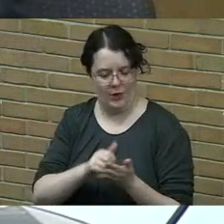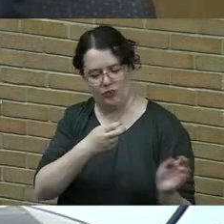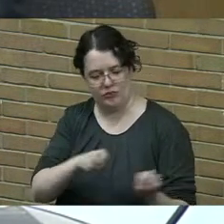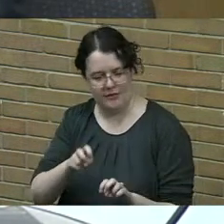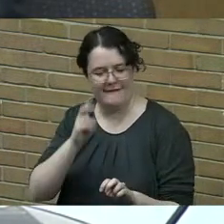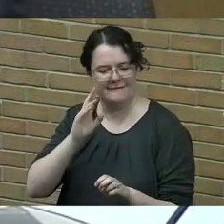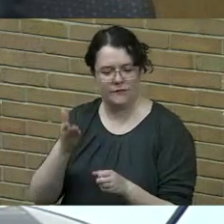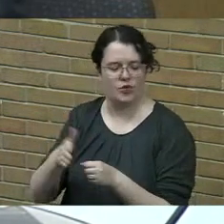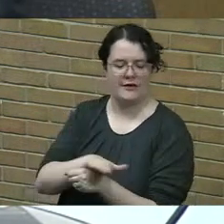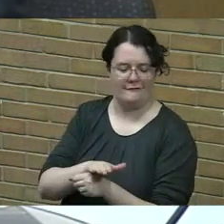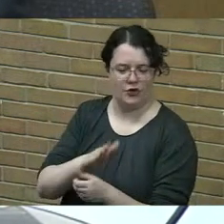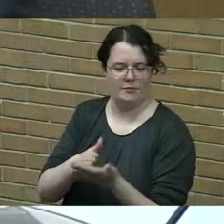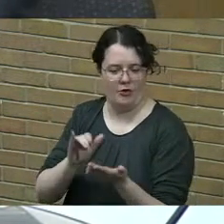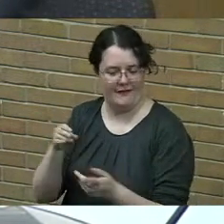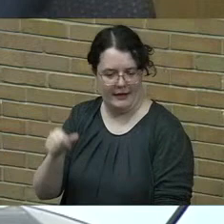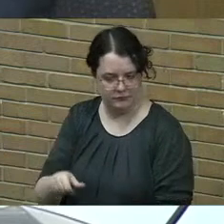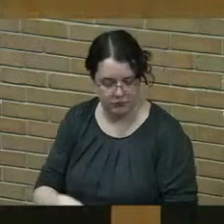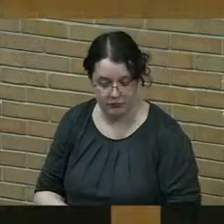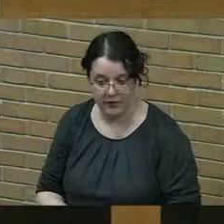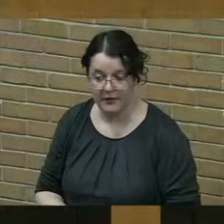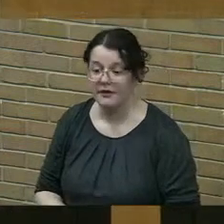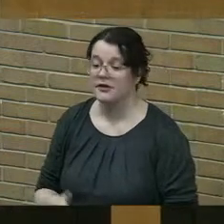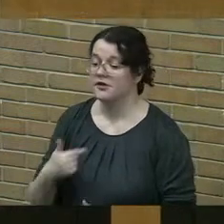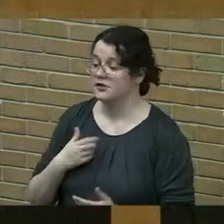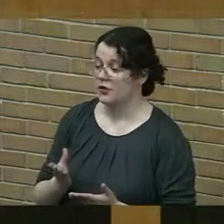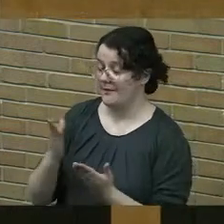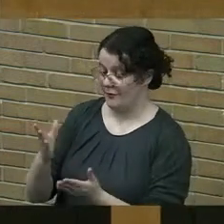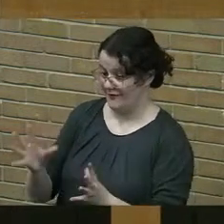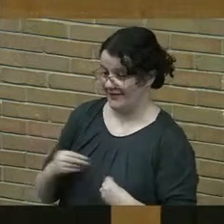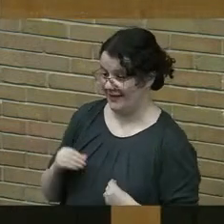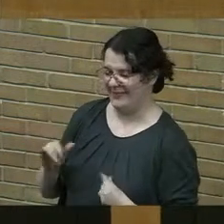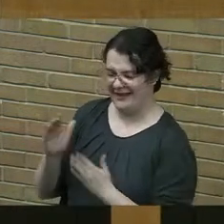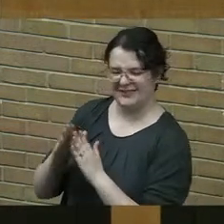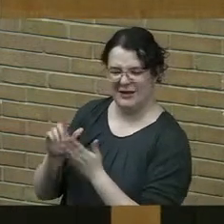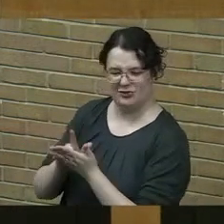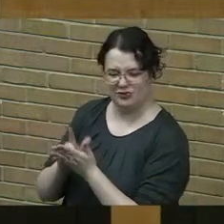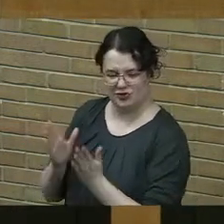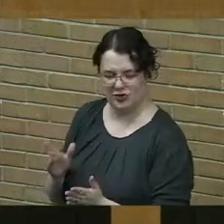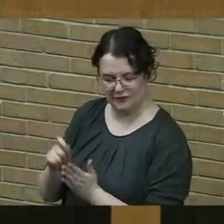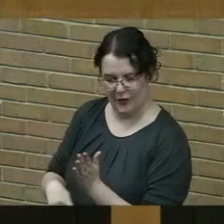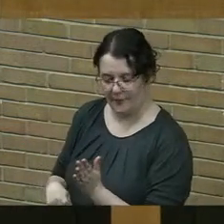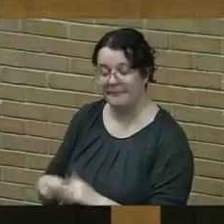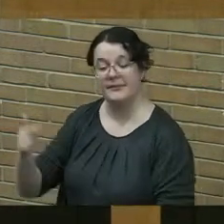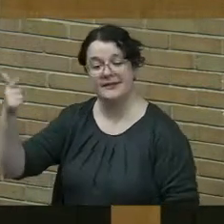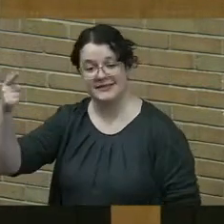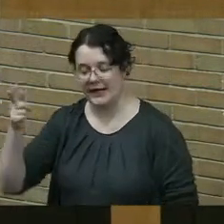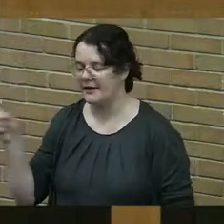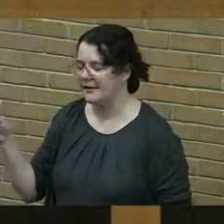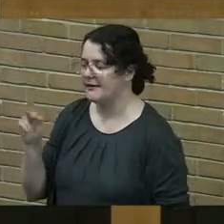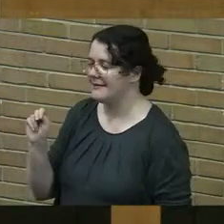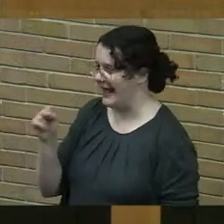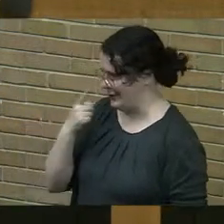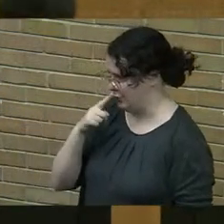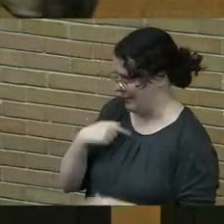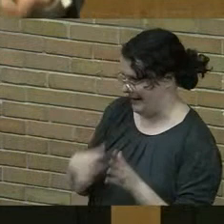resolution as prepared by the town attorney. Second. If I could just provide a very brief